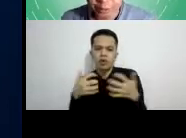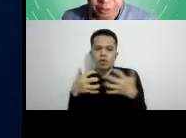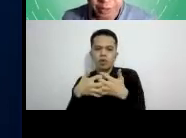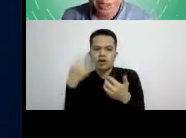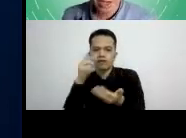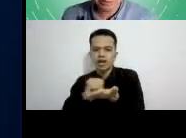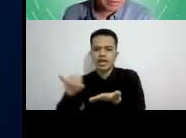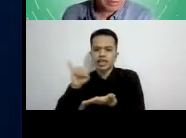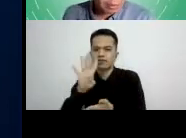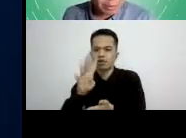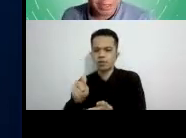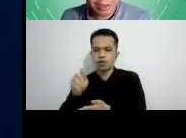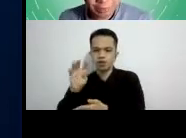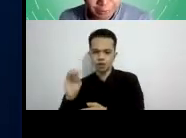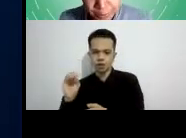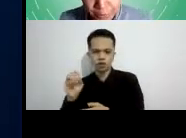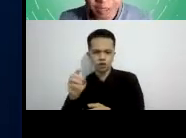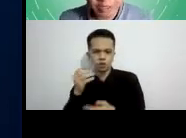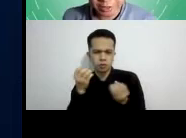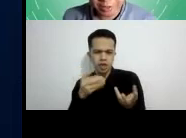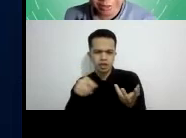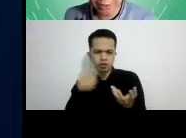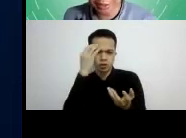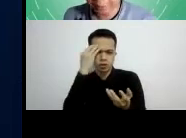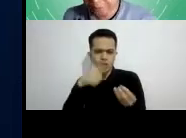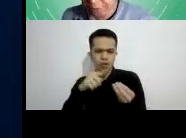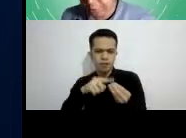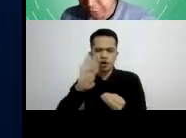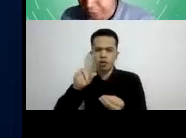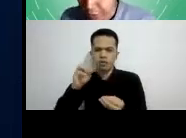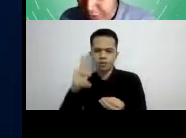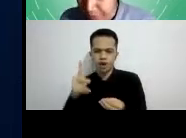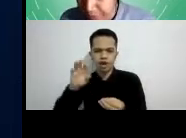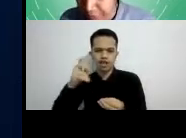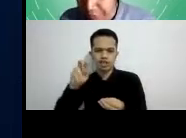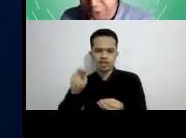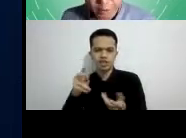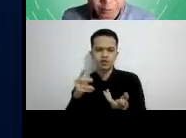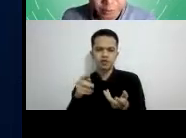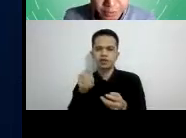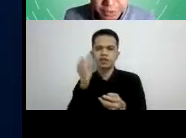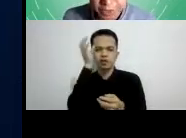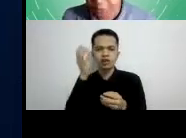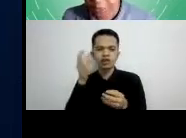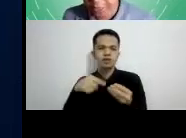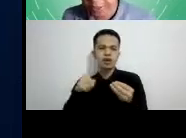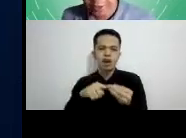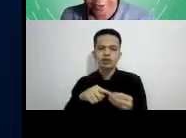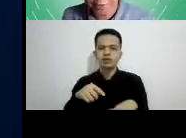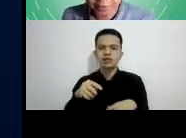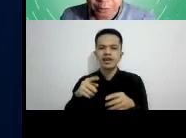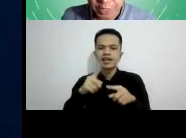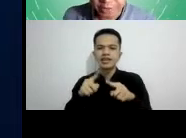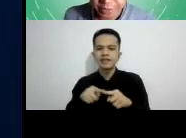4.0. I'm sure many people here are familiar with blockchain, whether it's the concept of cryptocurrencies or any